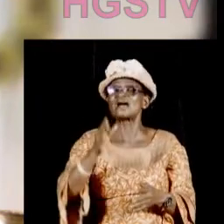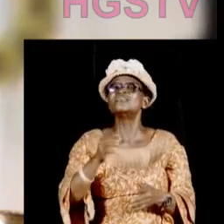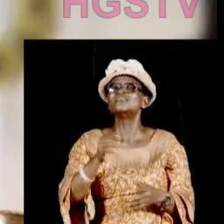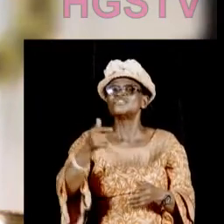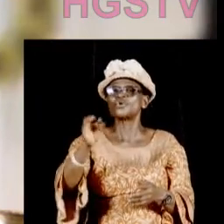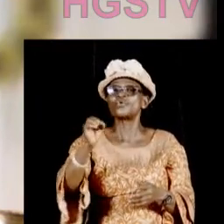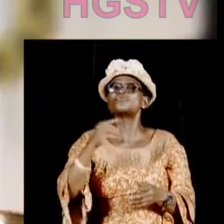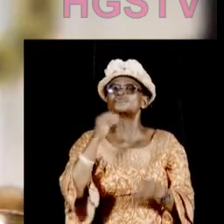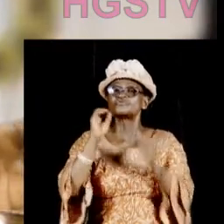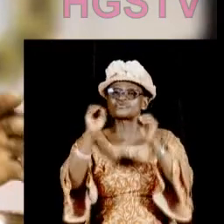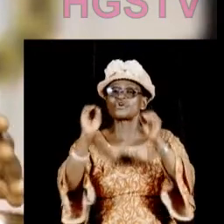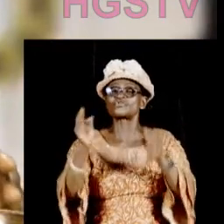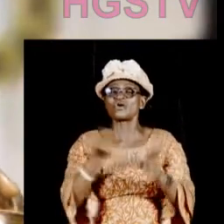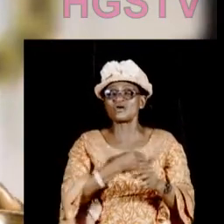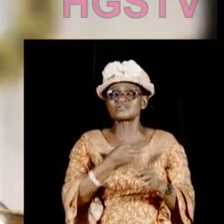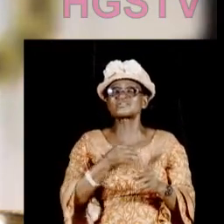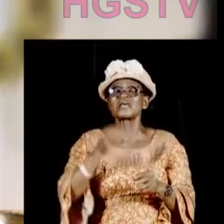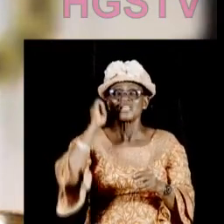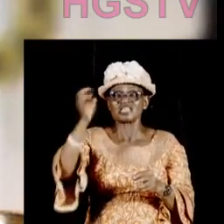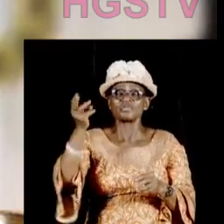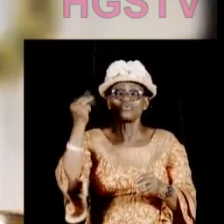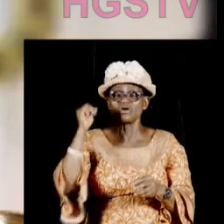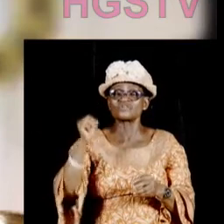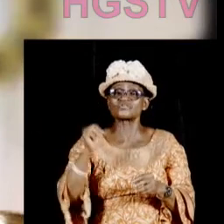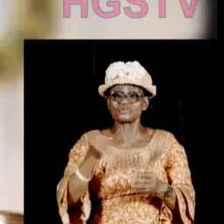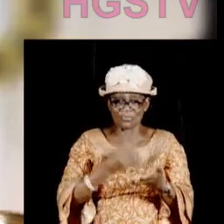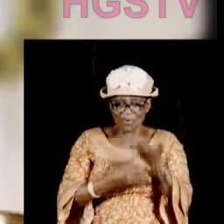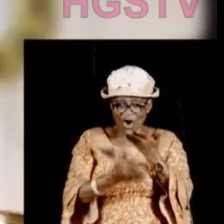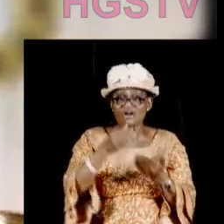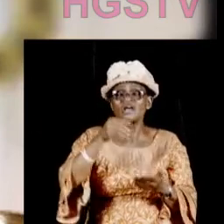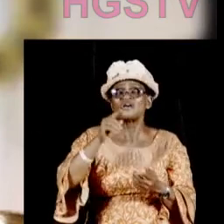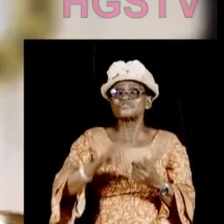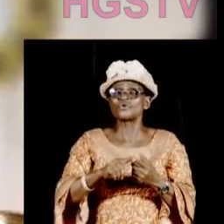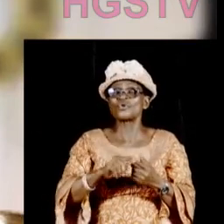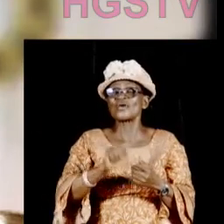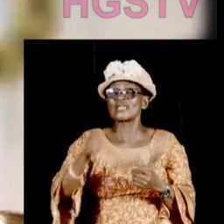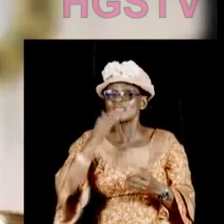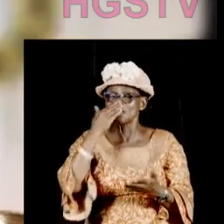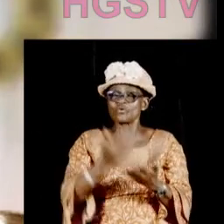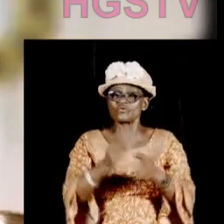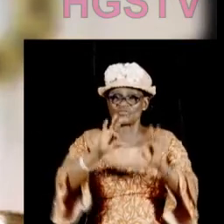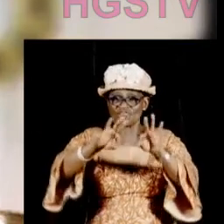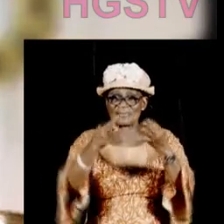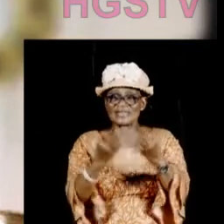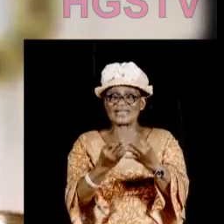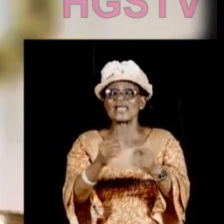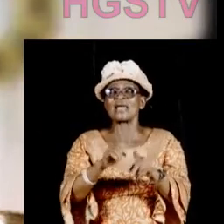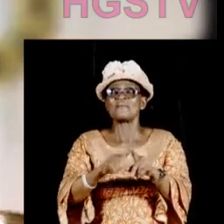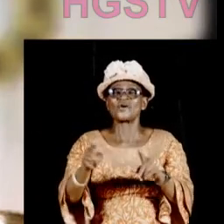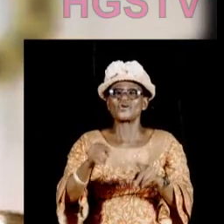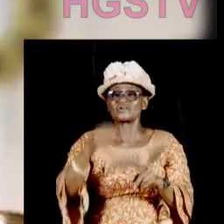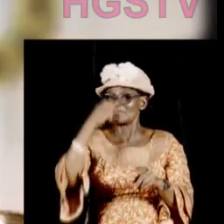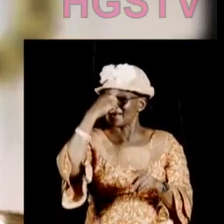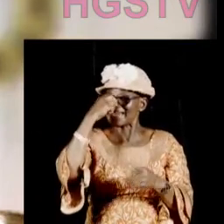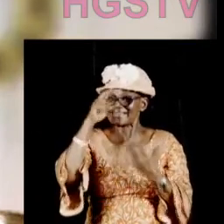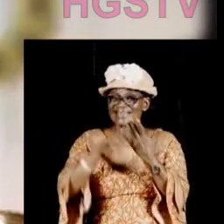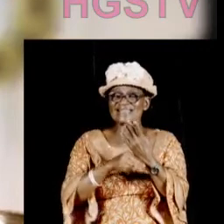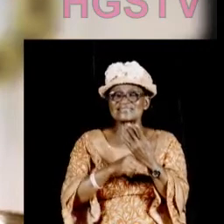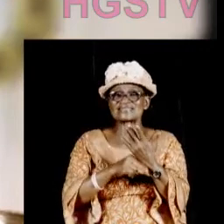was mentioned means he was born to a noble family. But